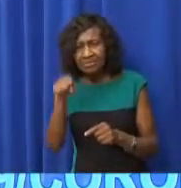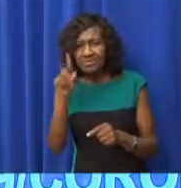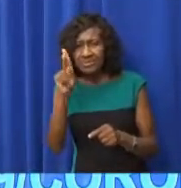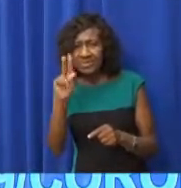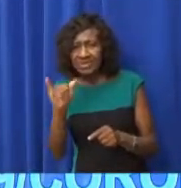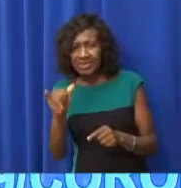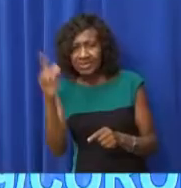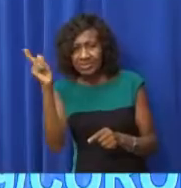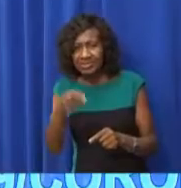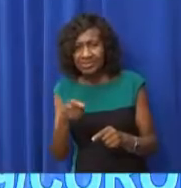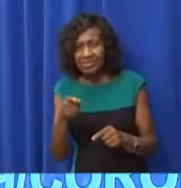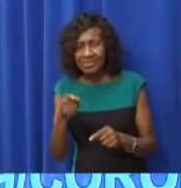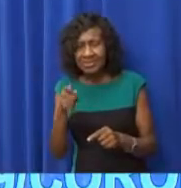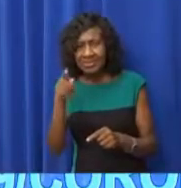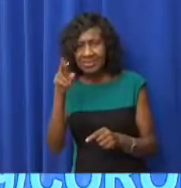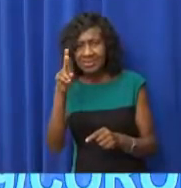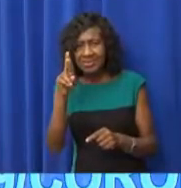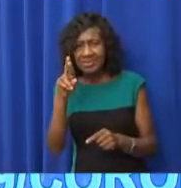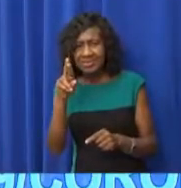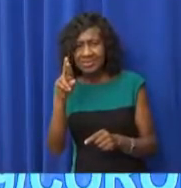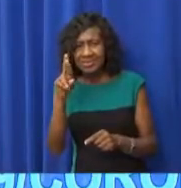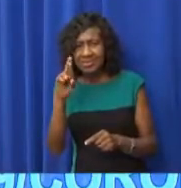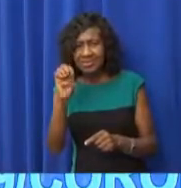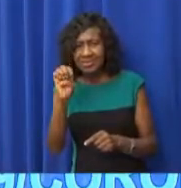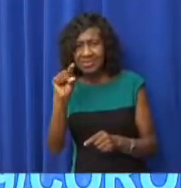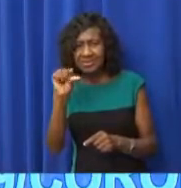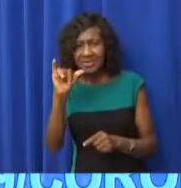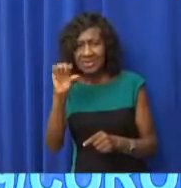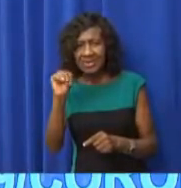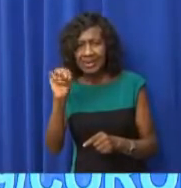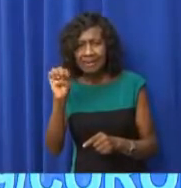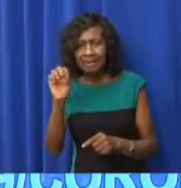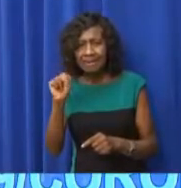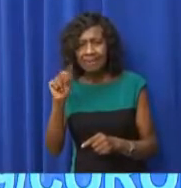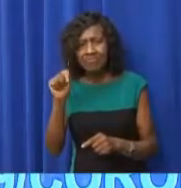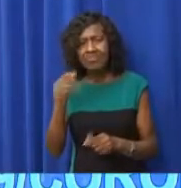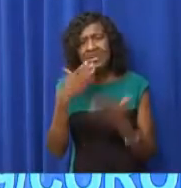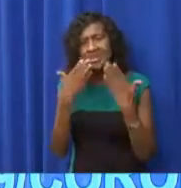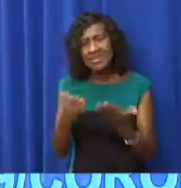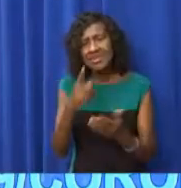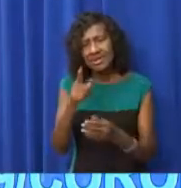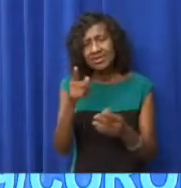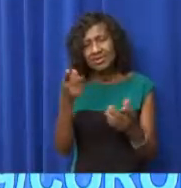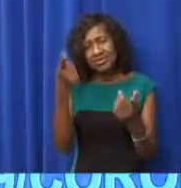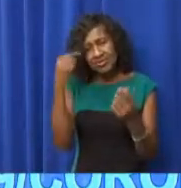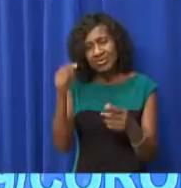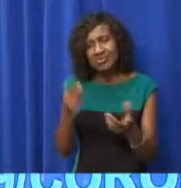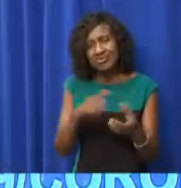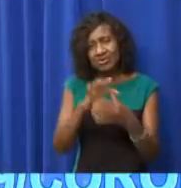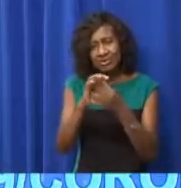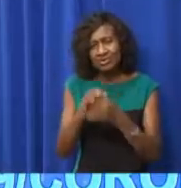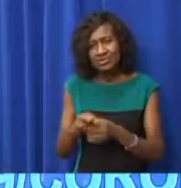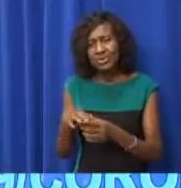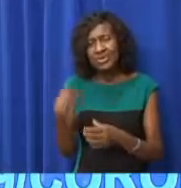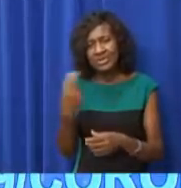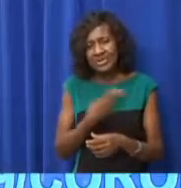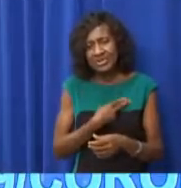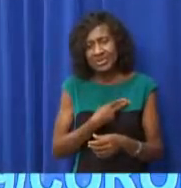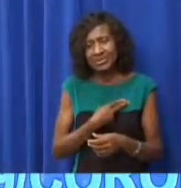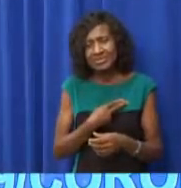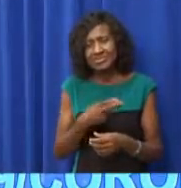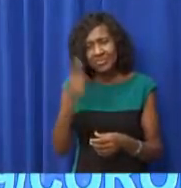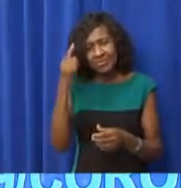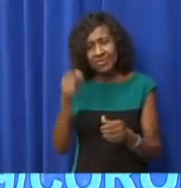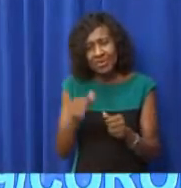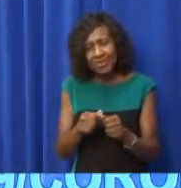gov.ky/CI Regiment for more details there. Of course, we thank you, the public, for joining us. We thank our panelists for being here today and bringing us up to date. A